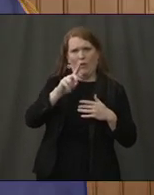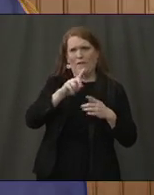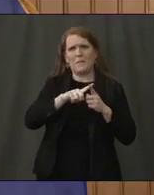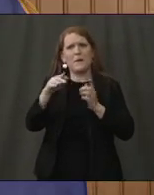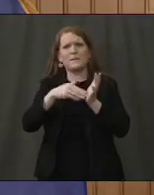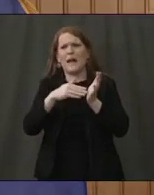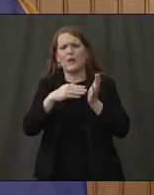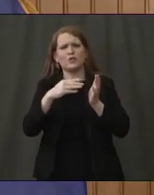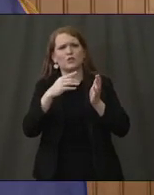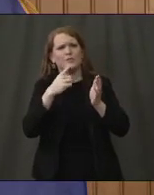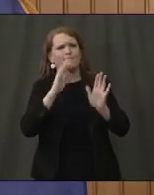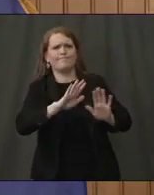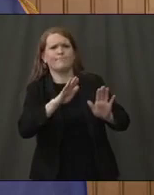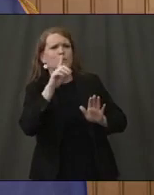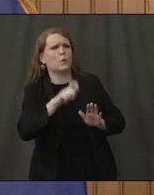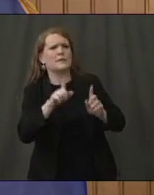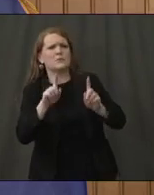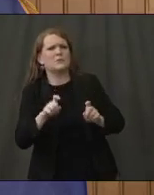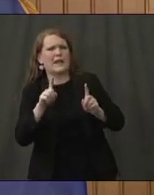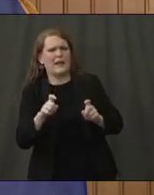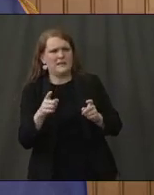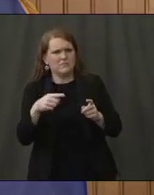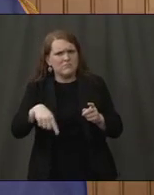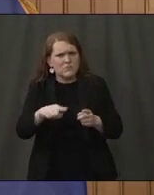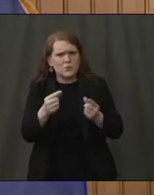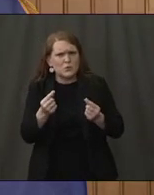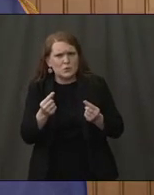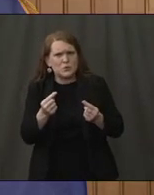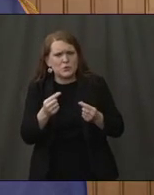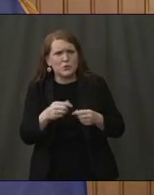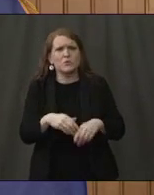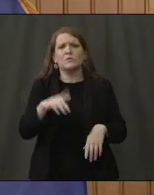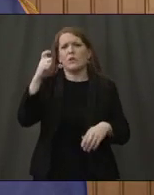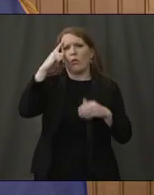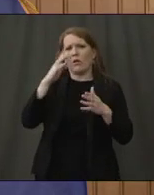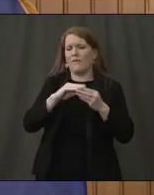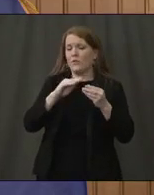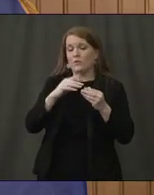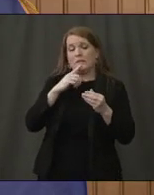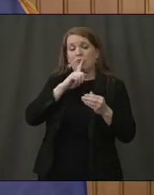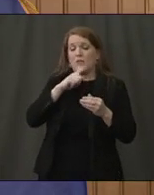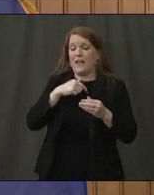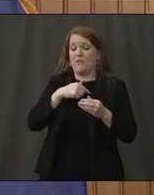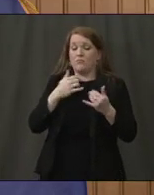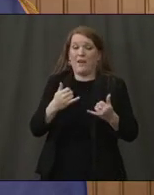Right now, I would tell you, rely upon your doctor's best advice. And